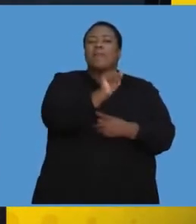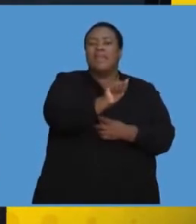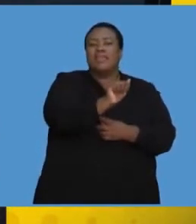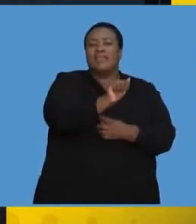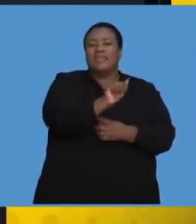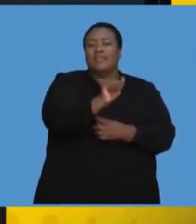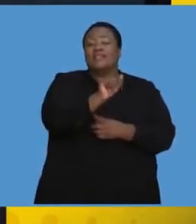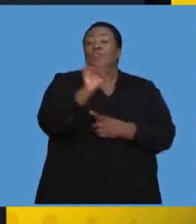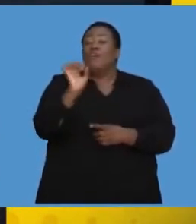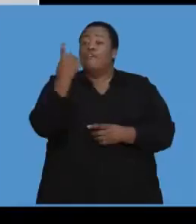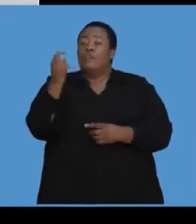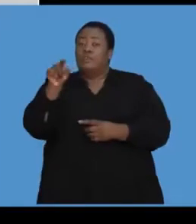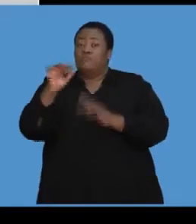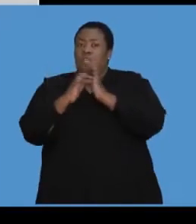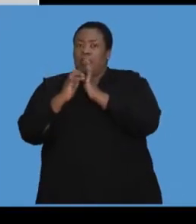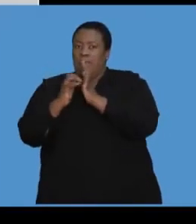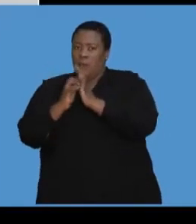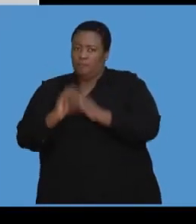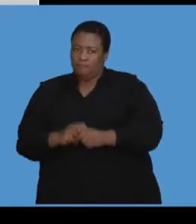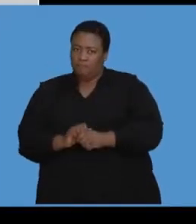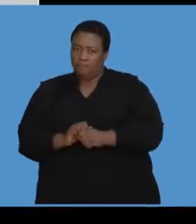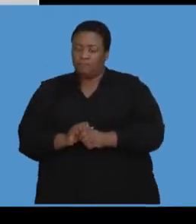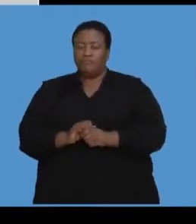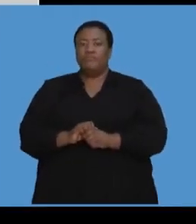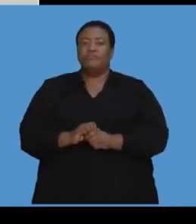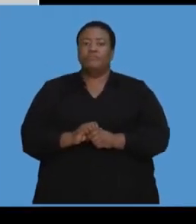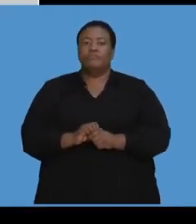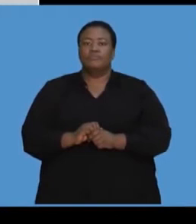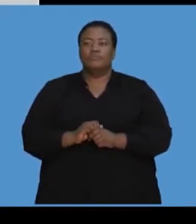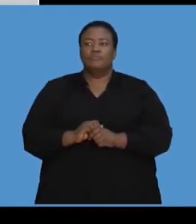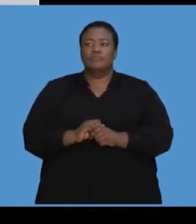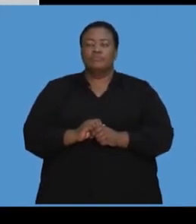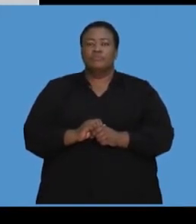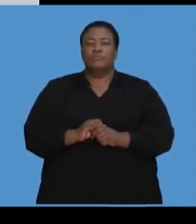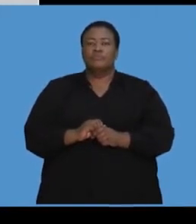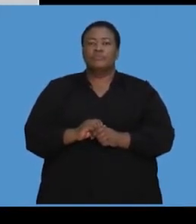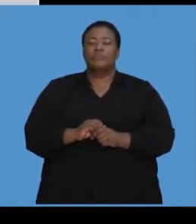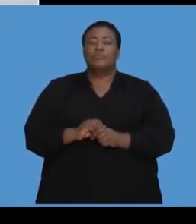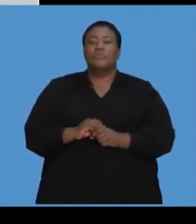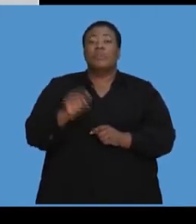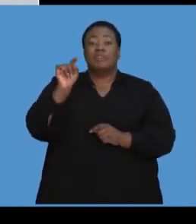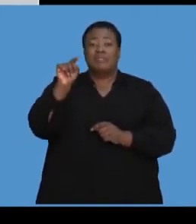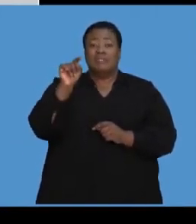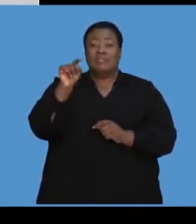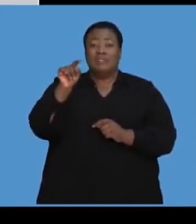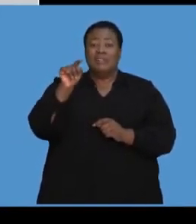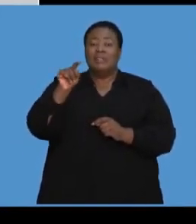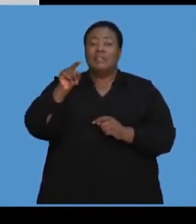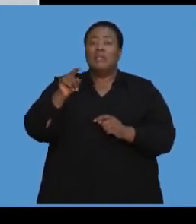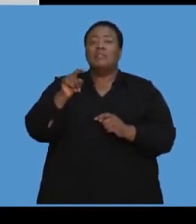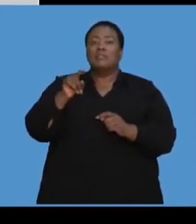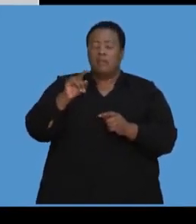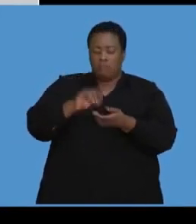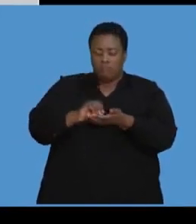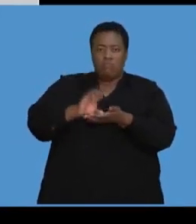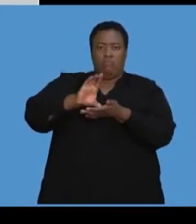let's look at our first one. Right, it says the portion of an increase in income that is not consumed. The portion